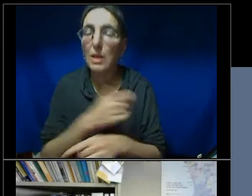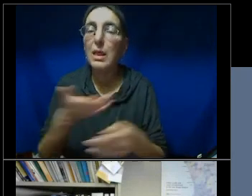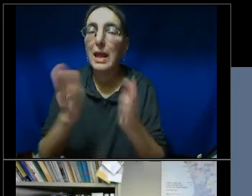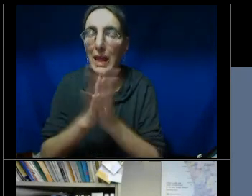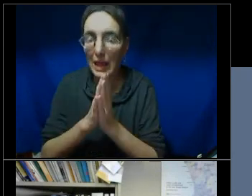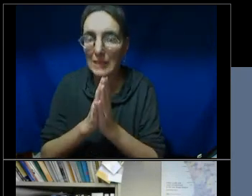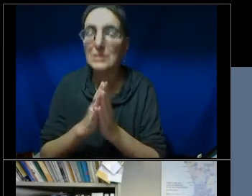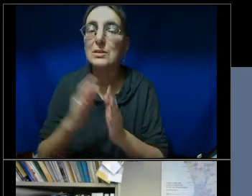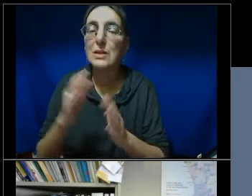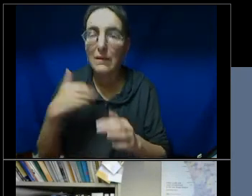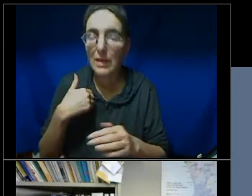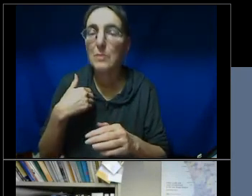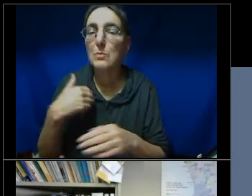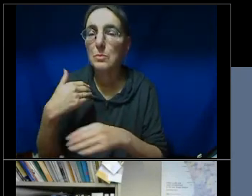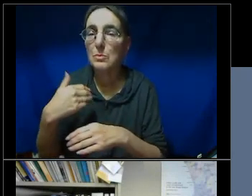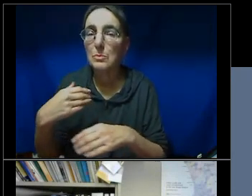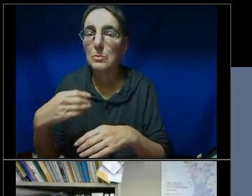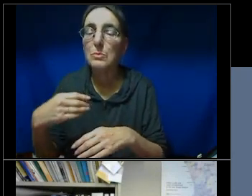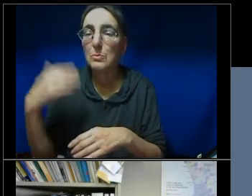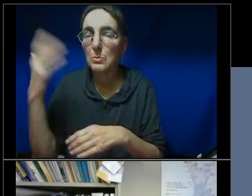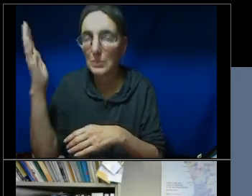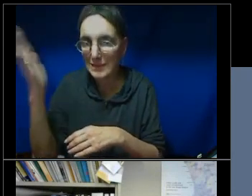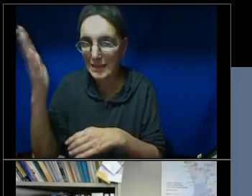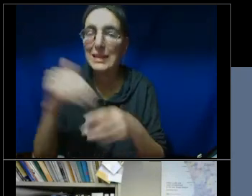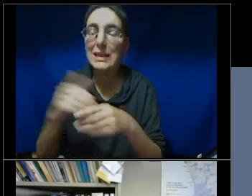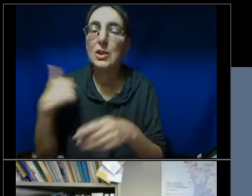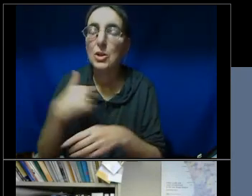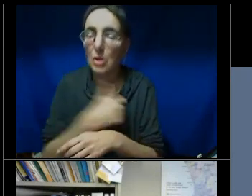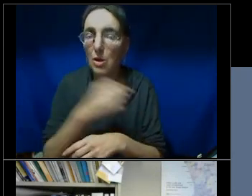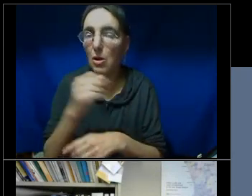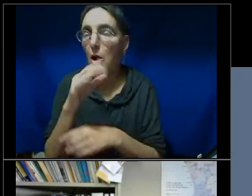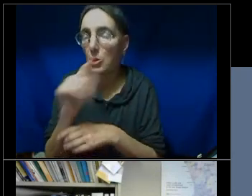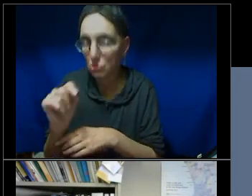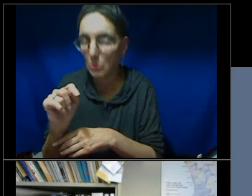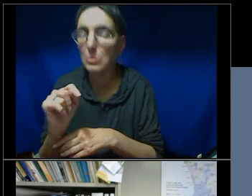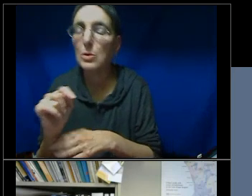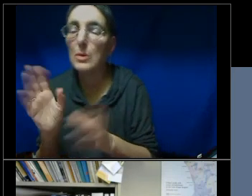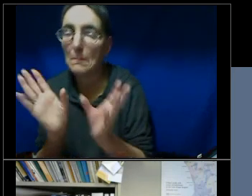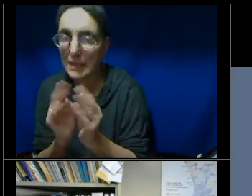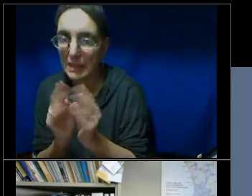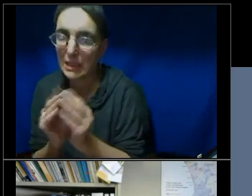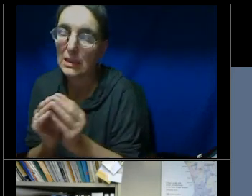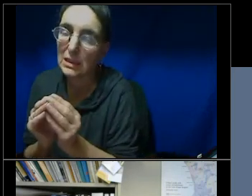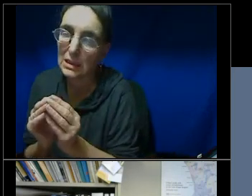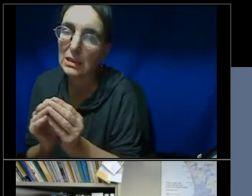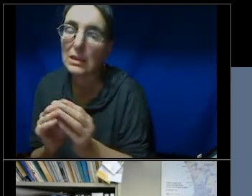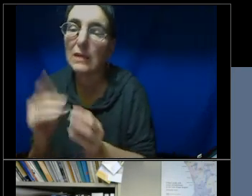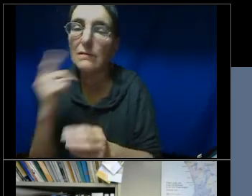our October meeting and agendized for the Caltrans portion of it as well.